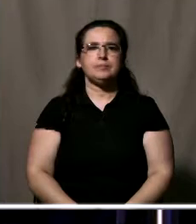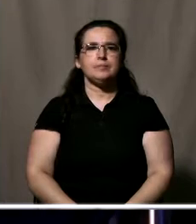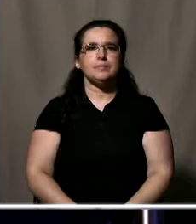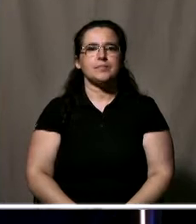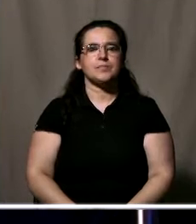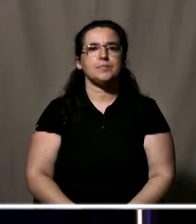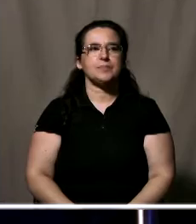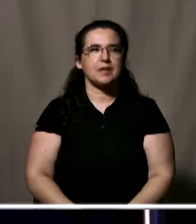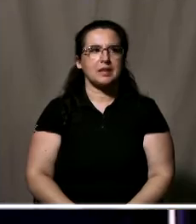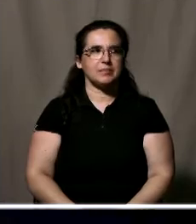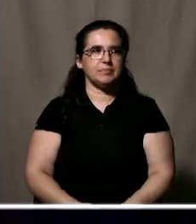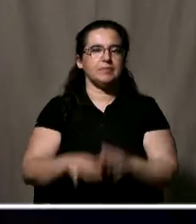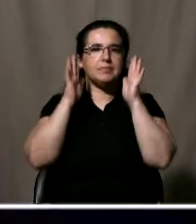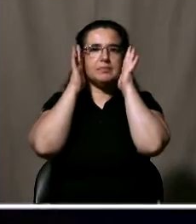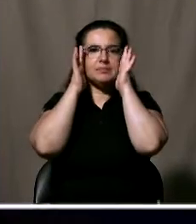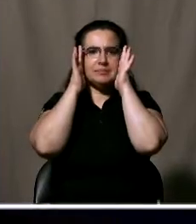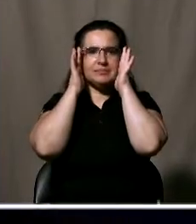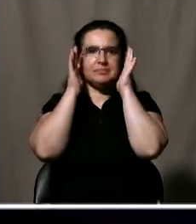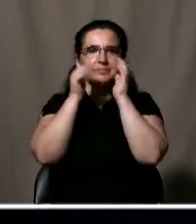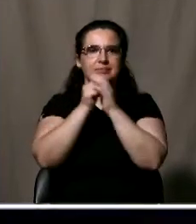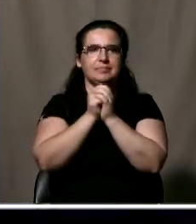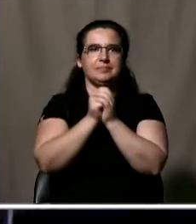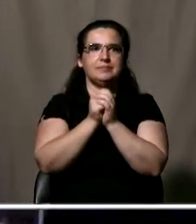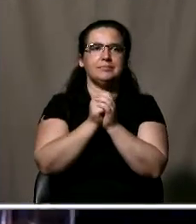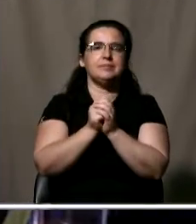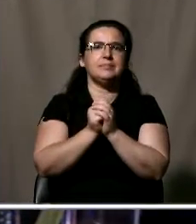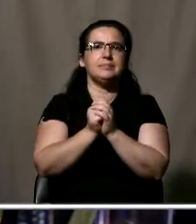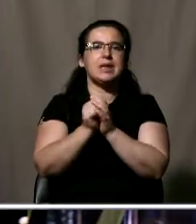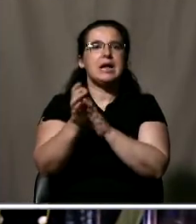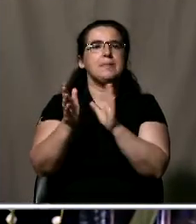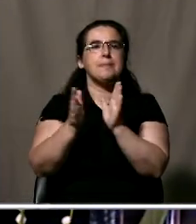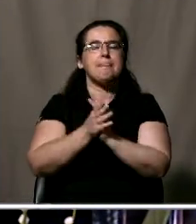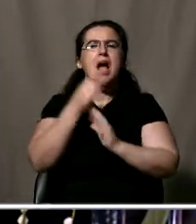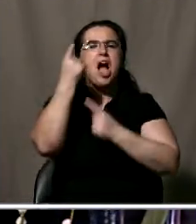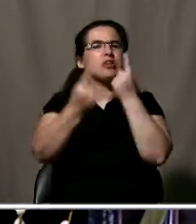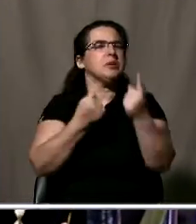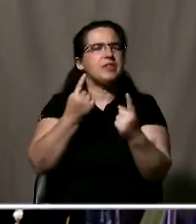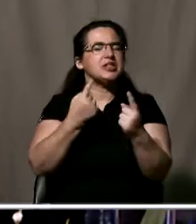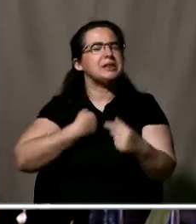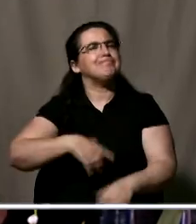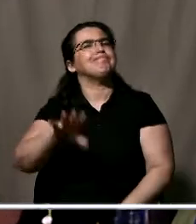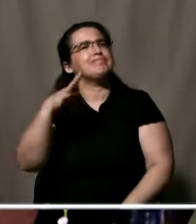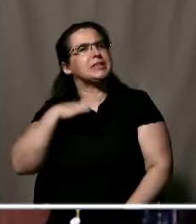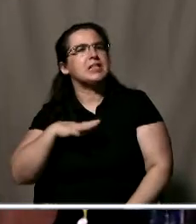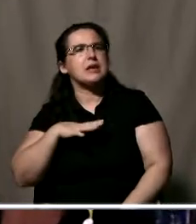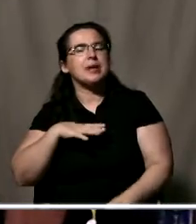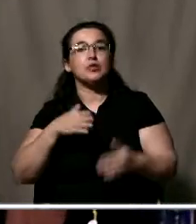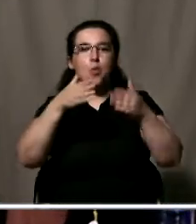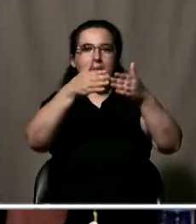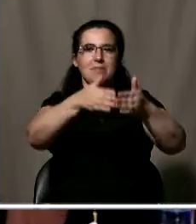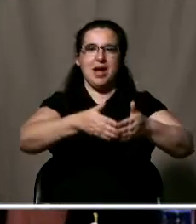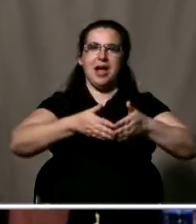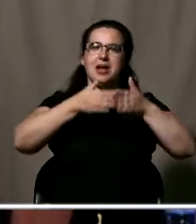Have you ever wished that you could take a Mediterranean cruise? Se alguma vez tiveram o desejo de poderem ir num cruzeiro